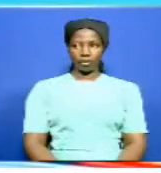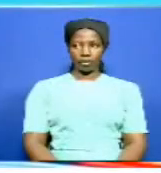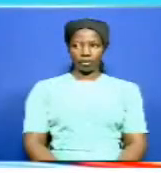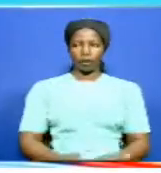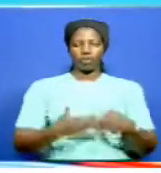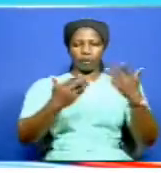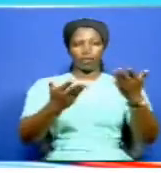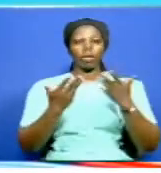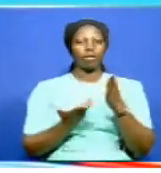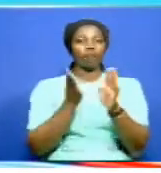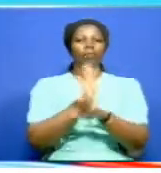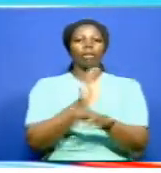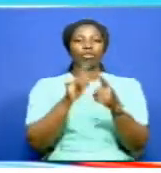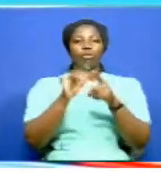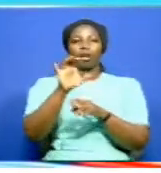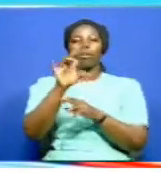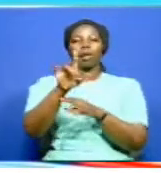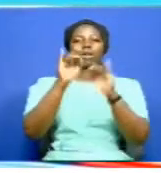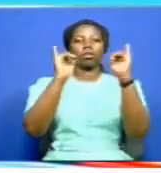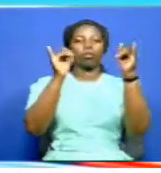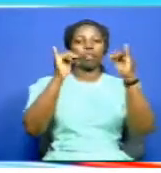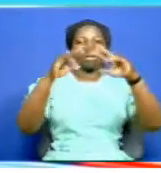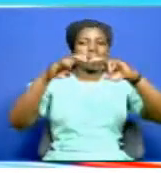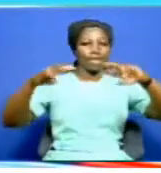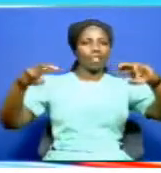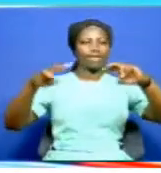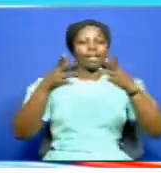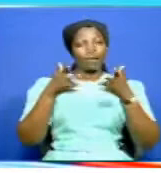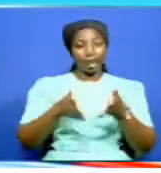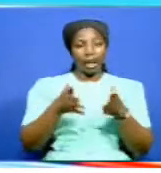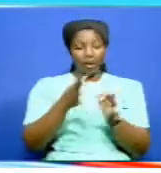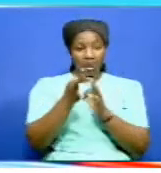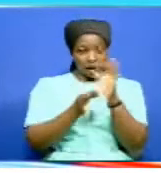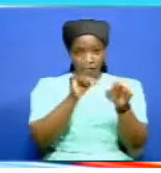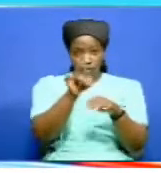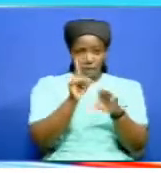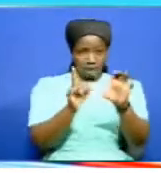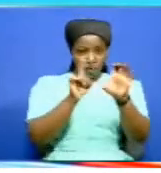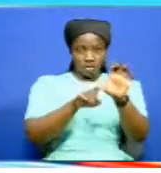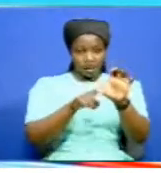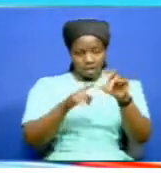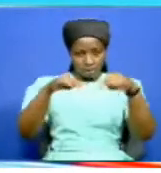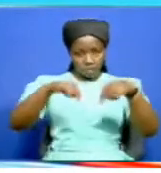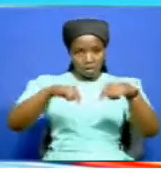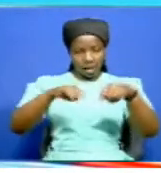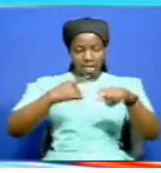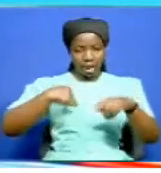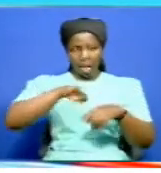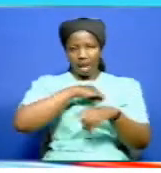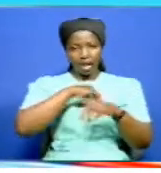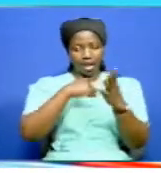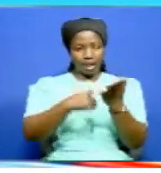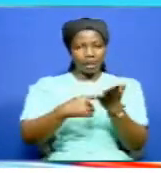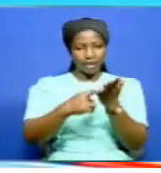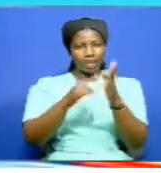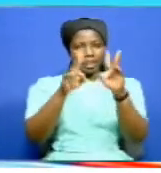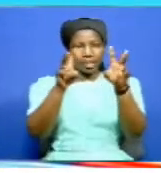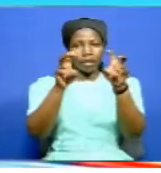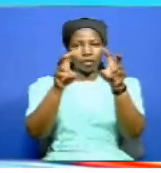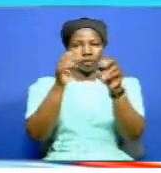Welcome back to Channel 1 News Check, and just in case you're joining us today, we are discussing matters